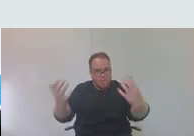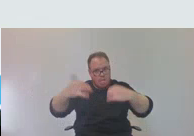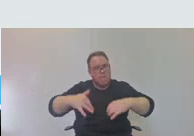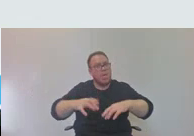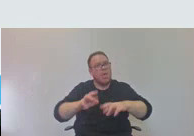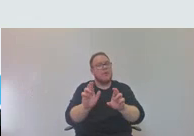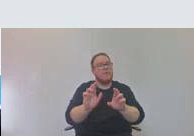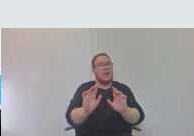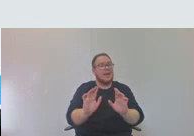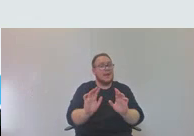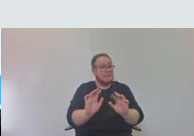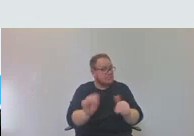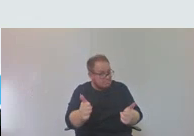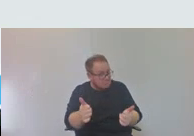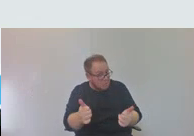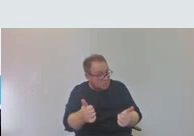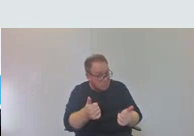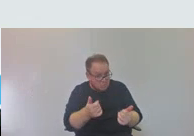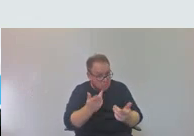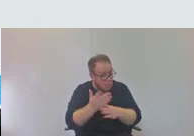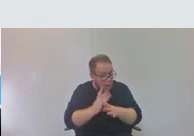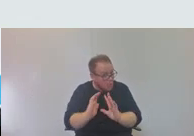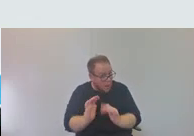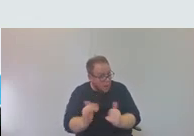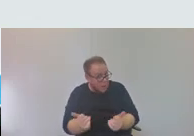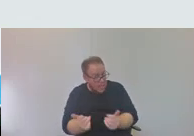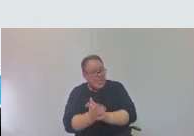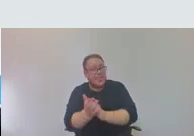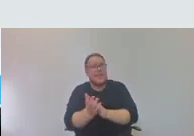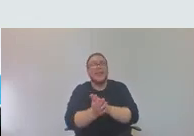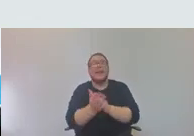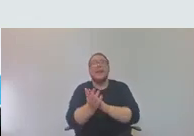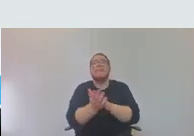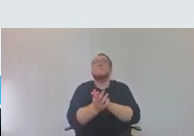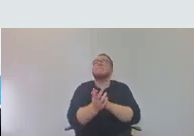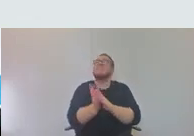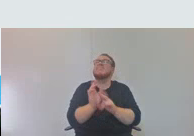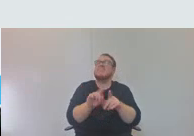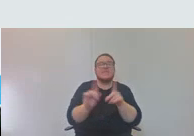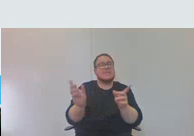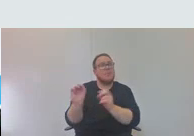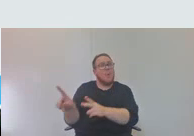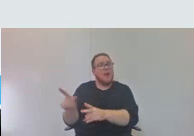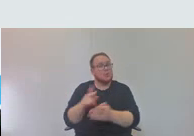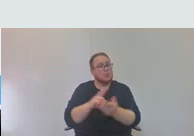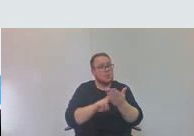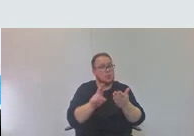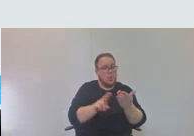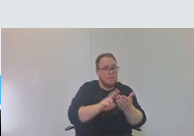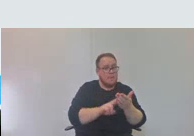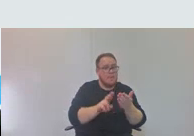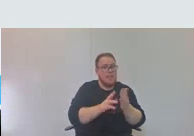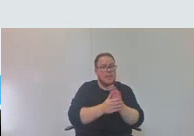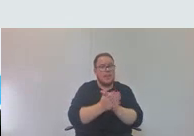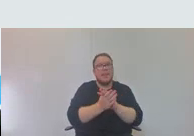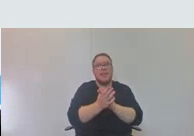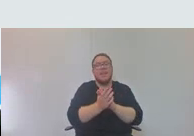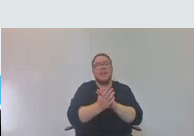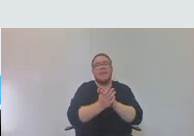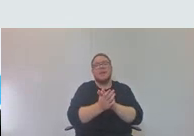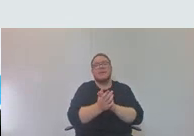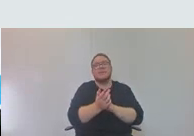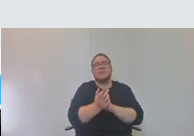that a good alternative to the way we normally do these things. So we'll draft the evenings in village halls and hotels